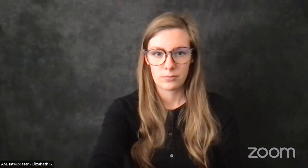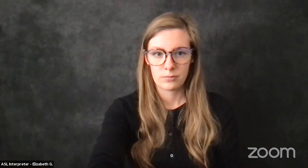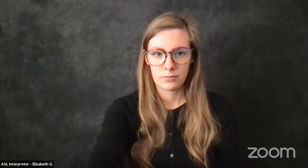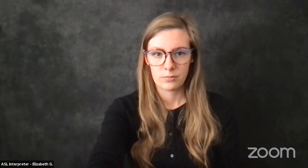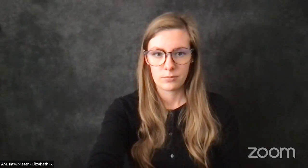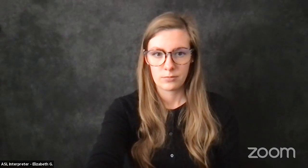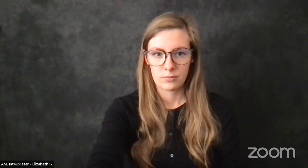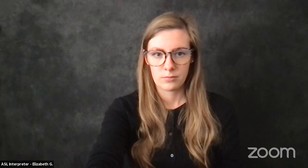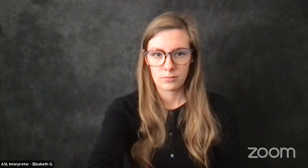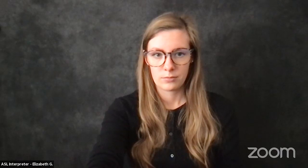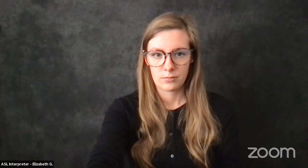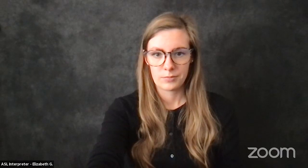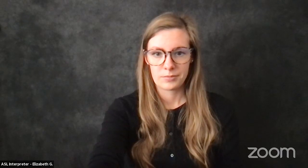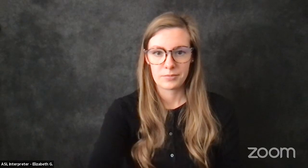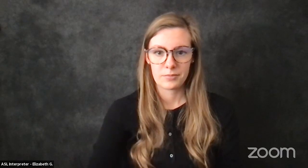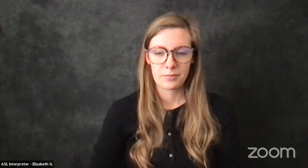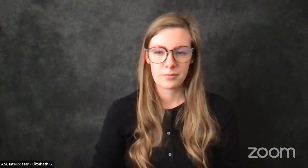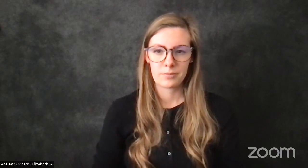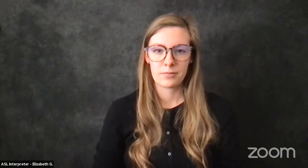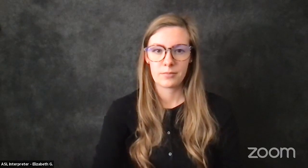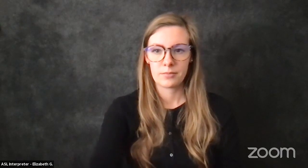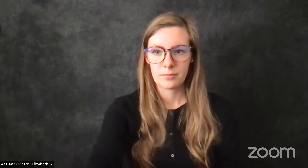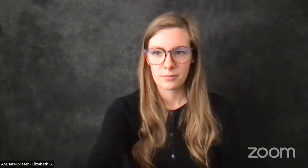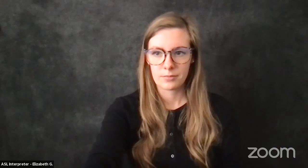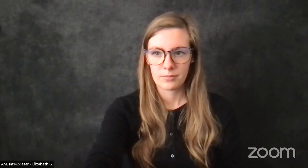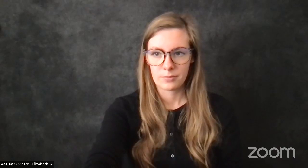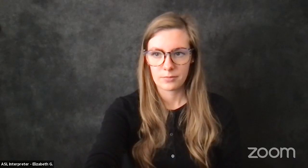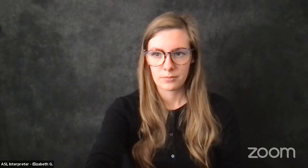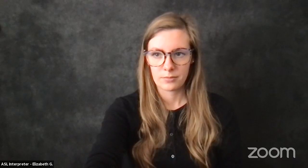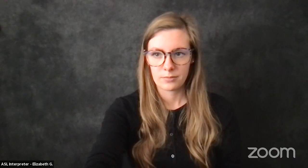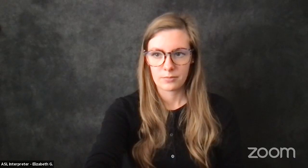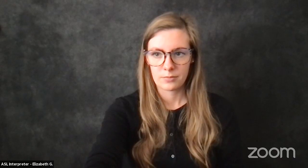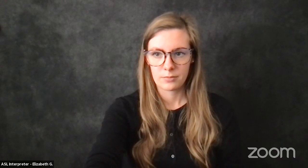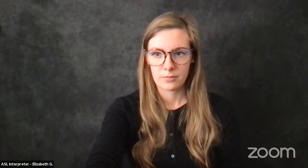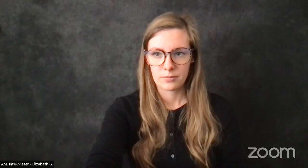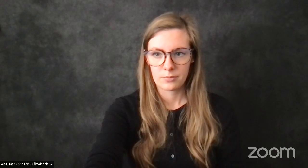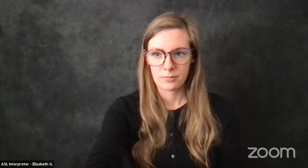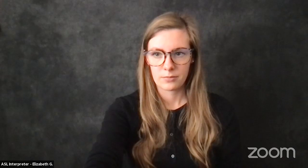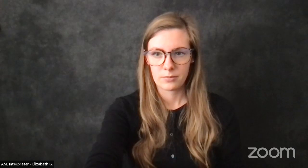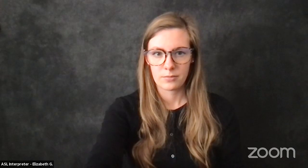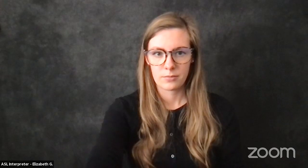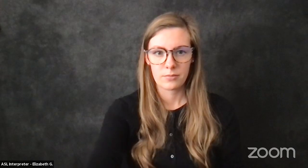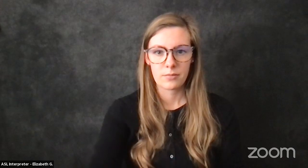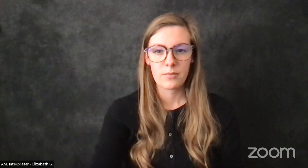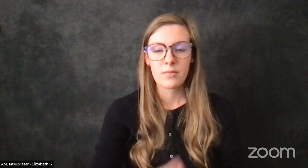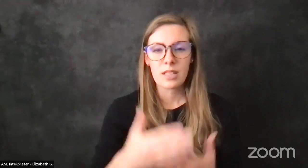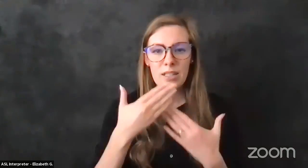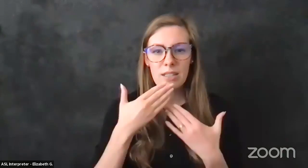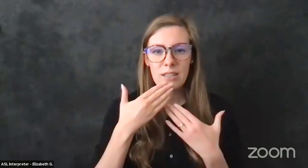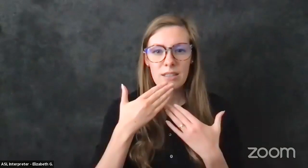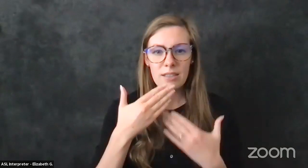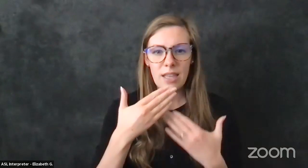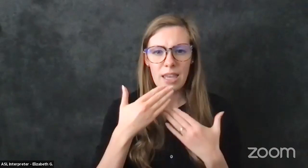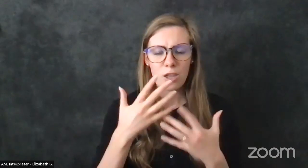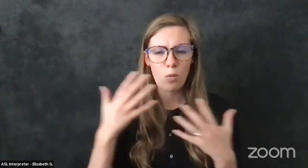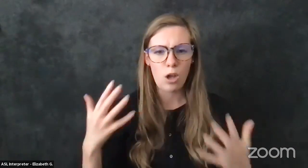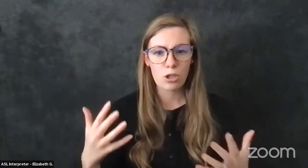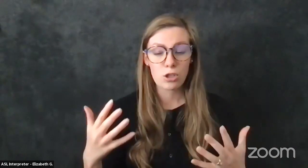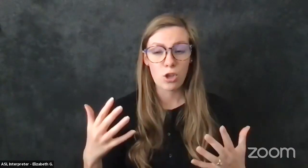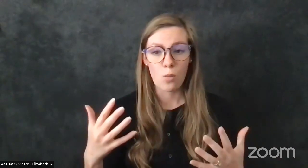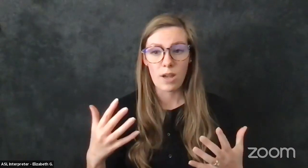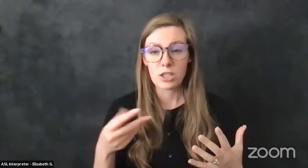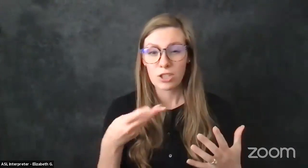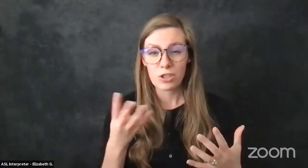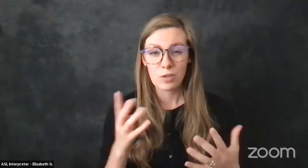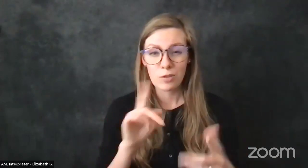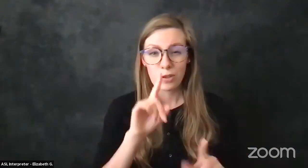Okay, Dr. Mase, thank you very much. Thank you all for that. Appreciate it. There's a couple of questions that I'm going to throw at